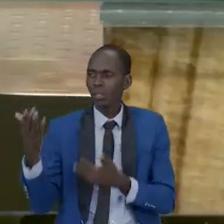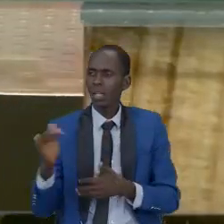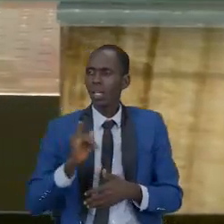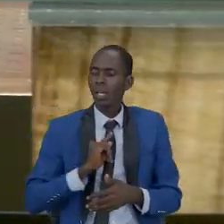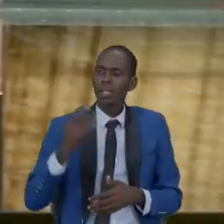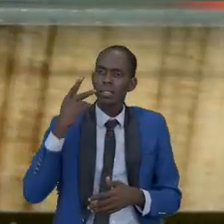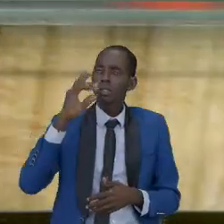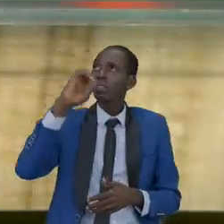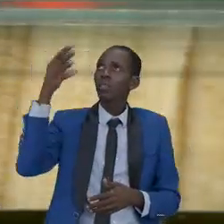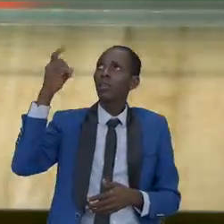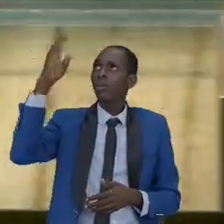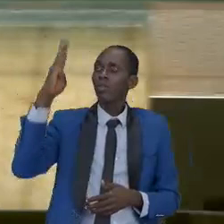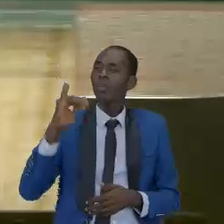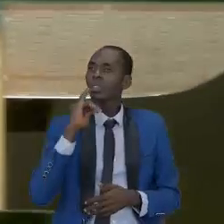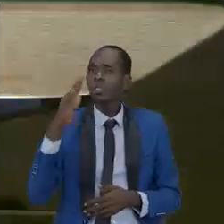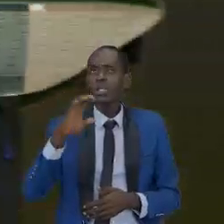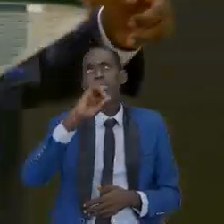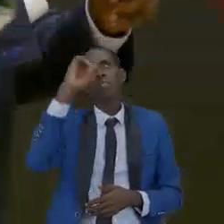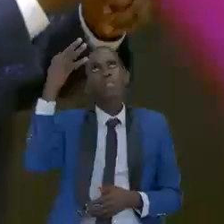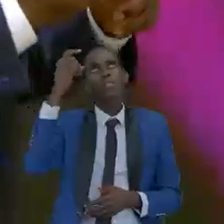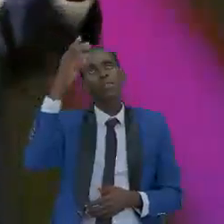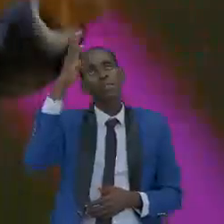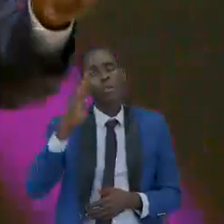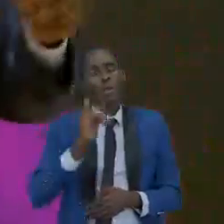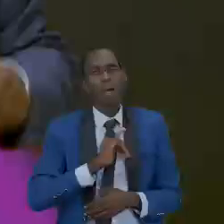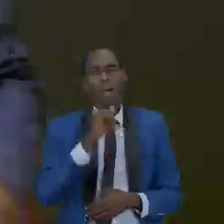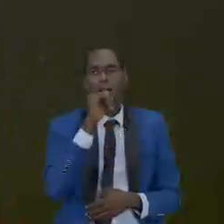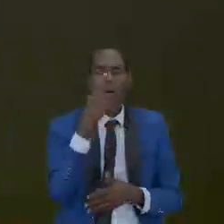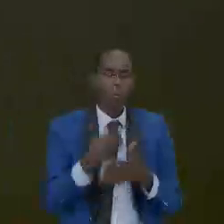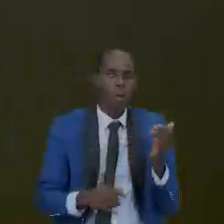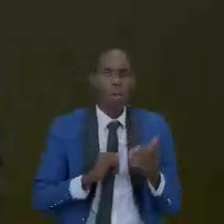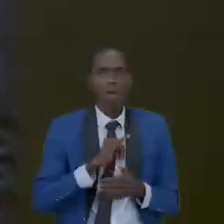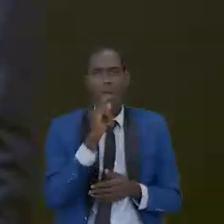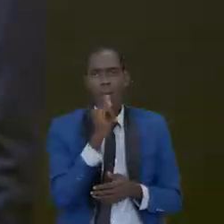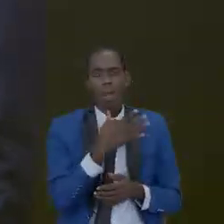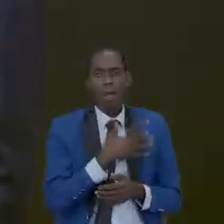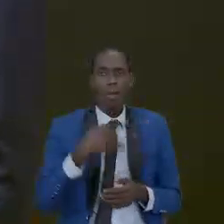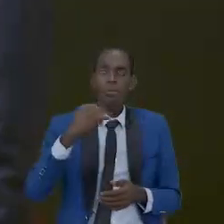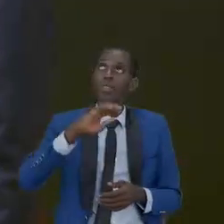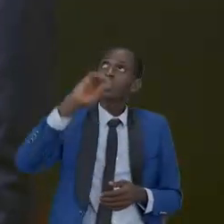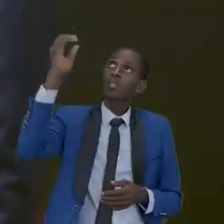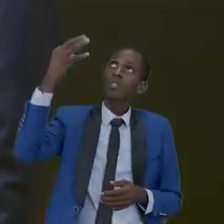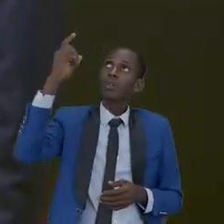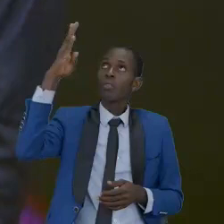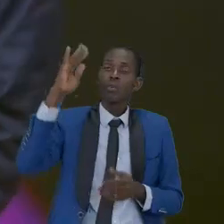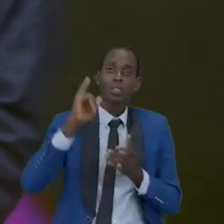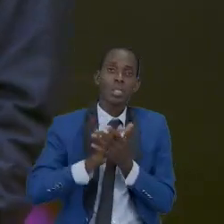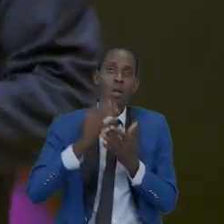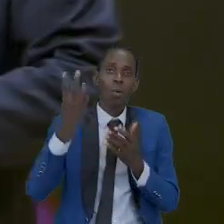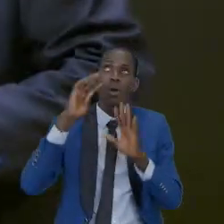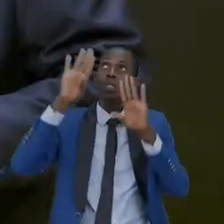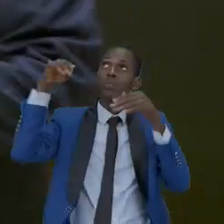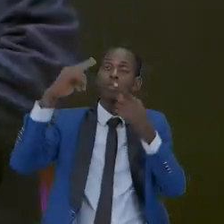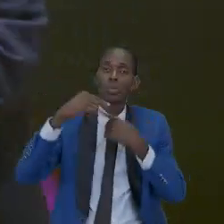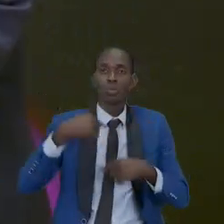problem. The grace of God. By the grace of God, I am what I am. And the grace of God that was given to me was